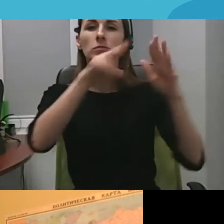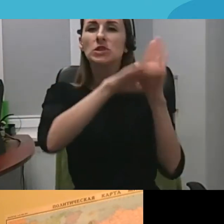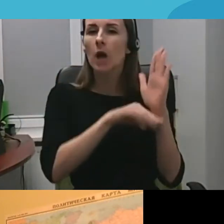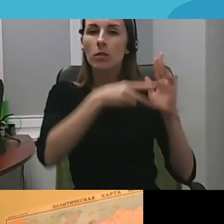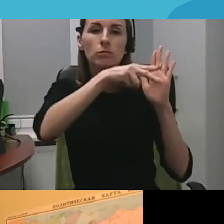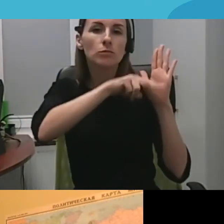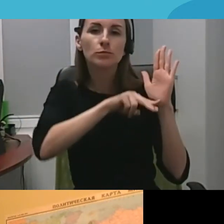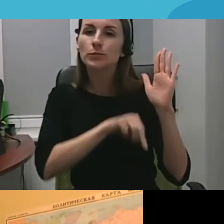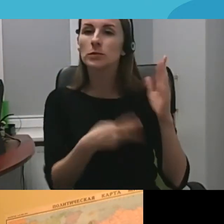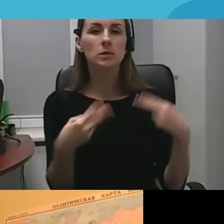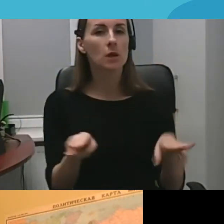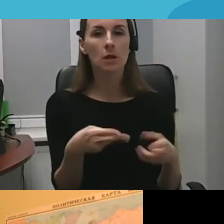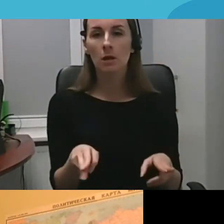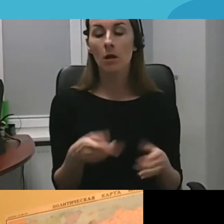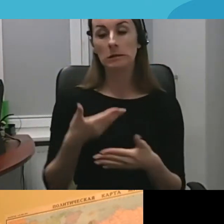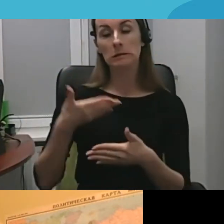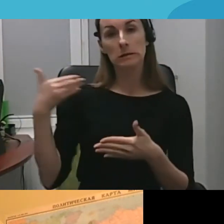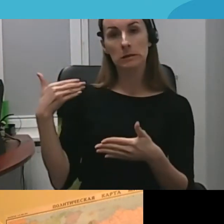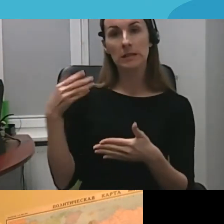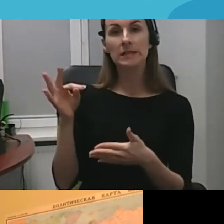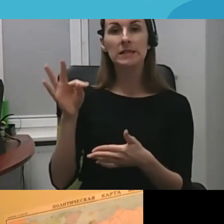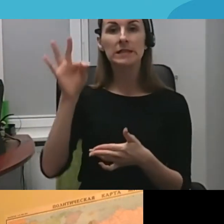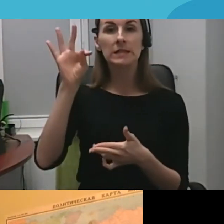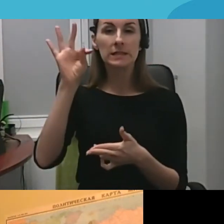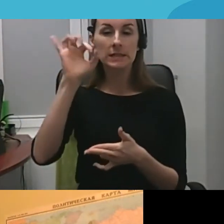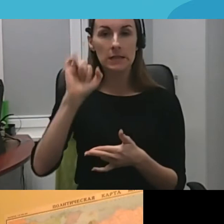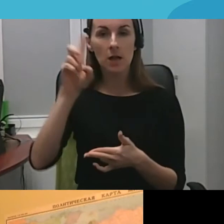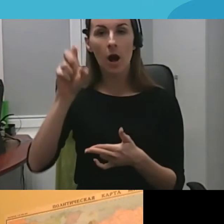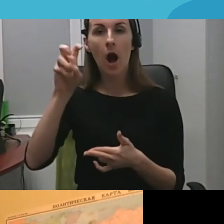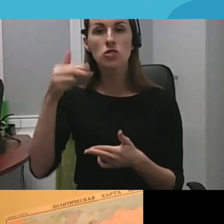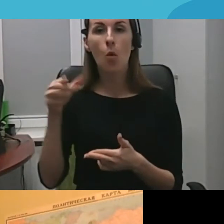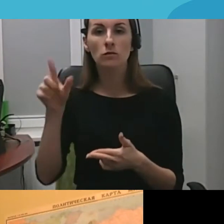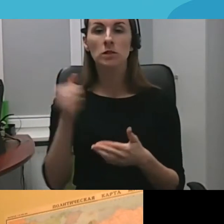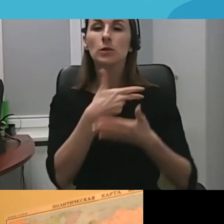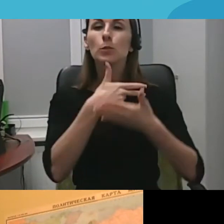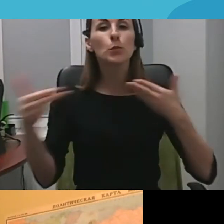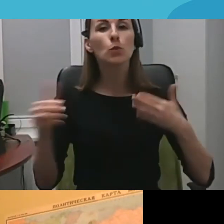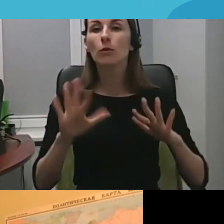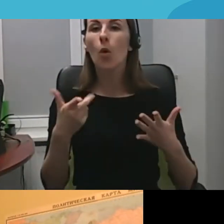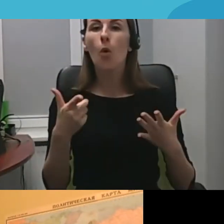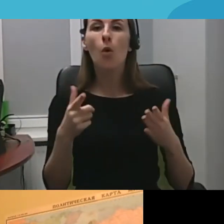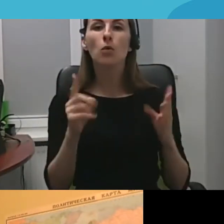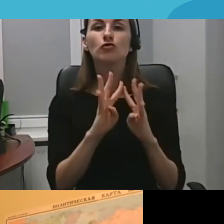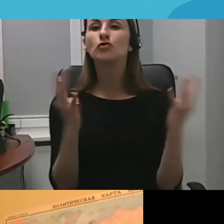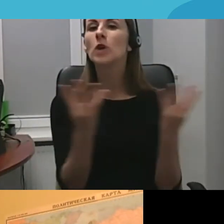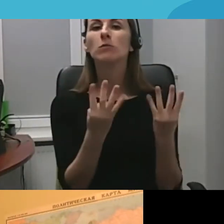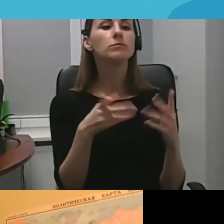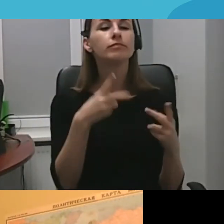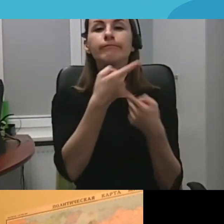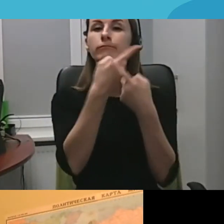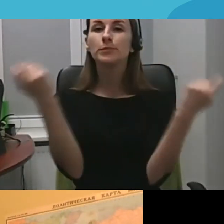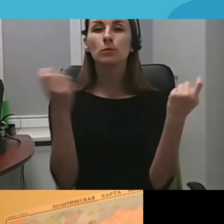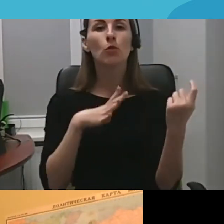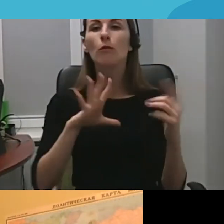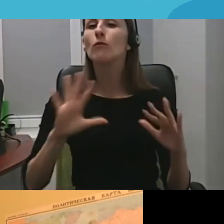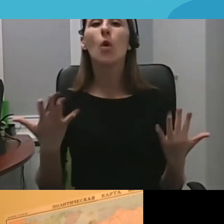Office of Tikhanovskaya made a statement, and I mean, in a way, I supported this statement, contributed with